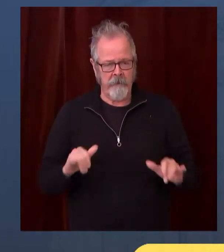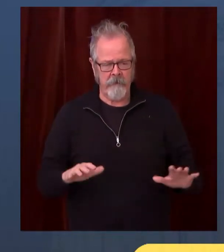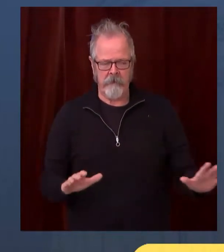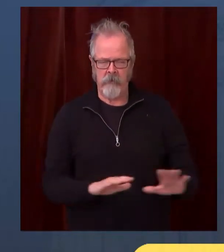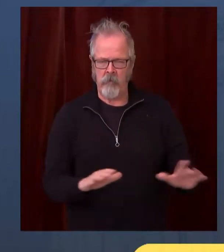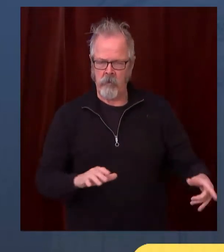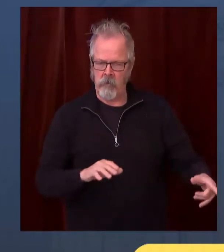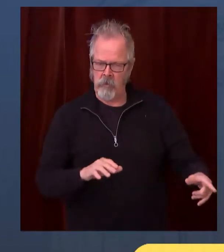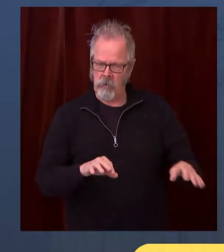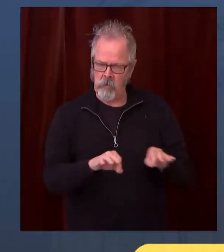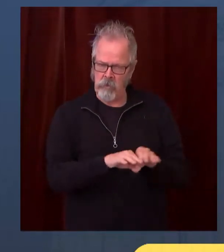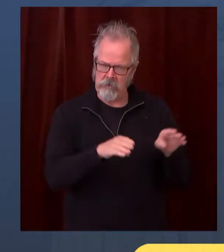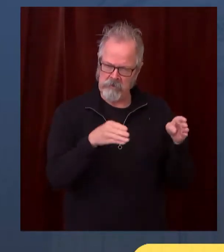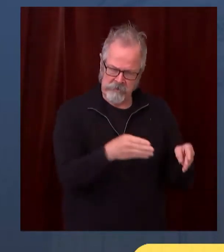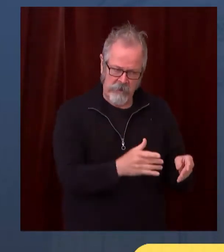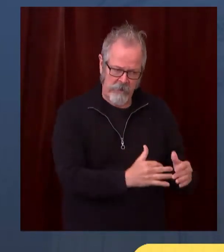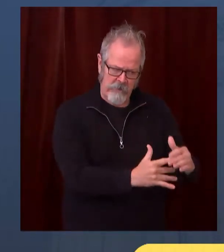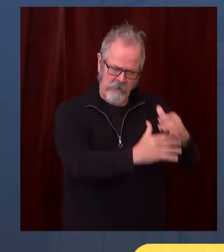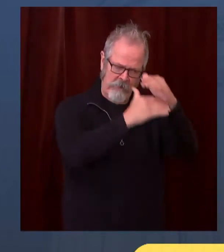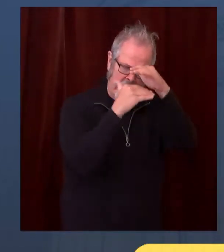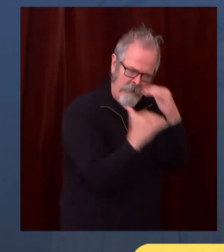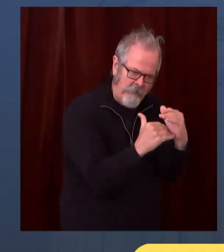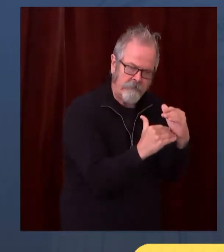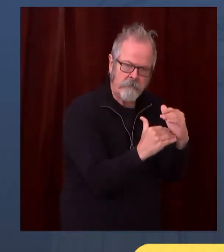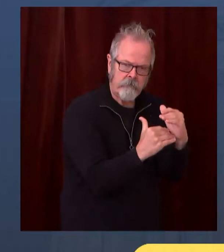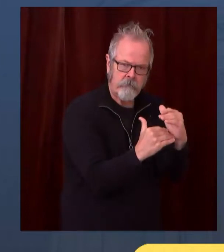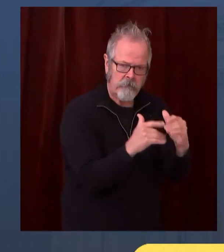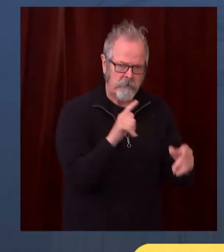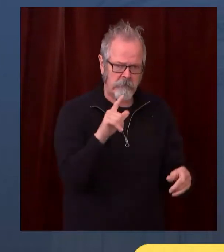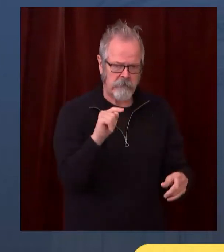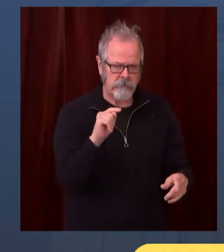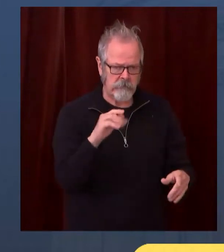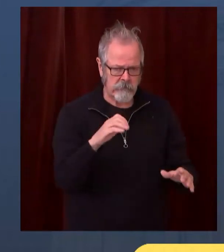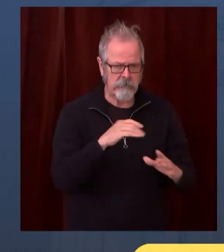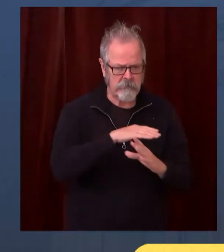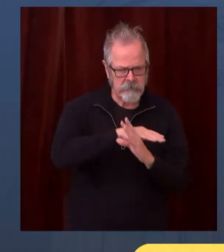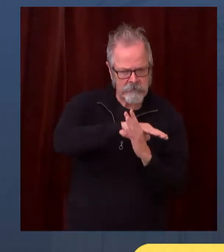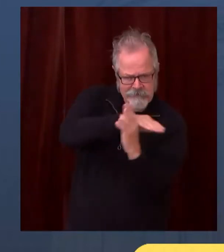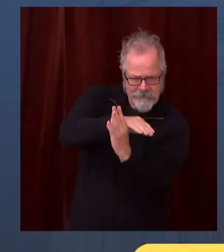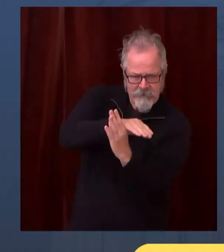the contact with people, particularly with those from outside of the facility.